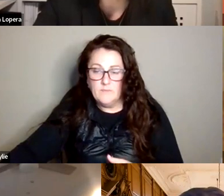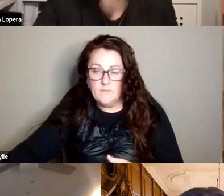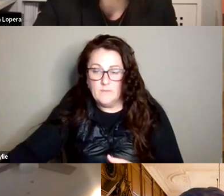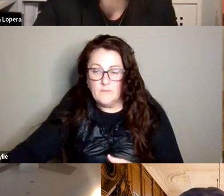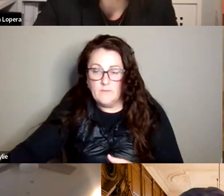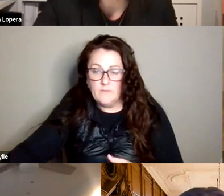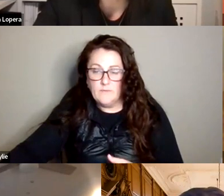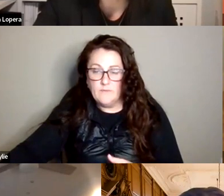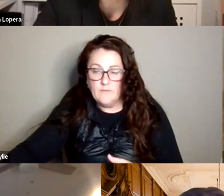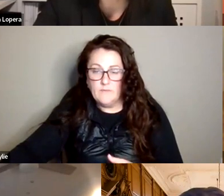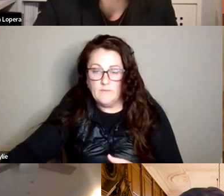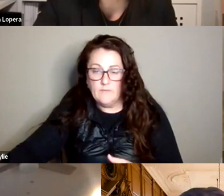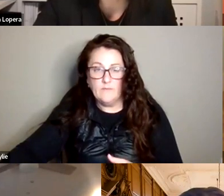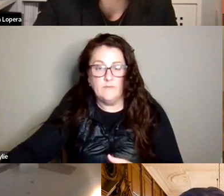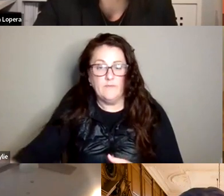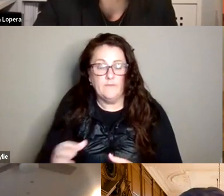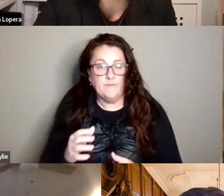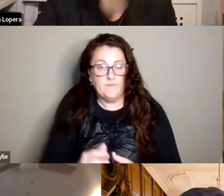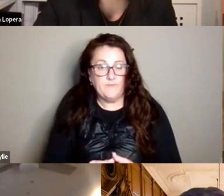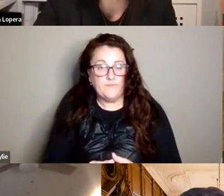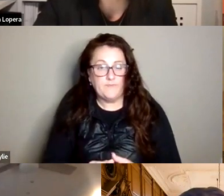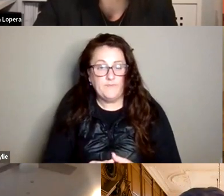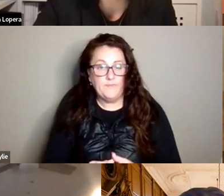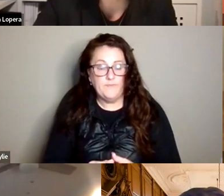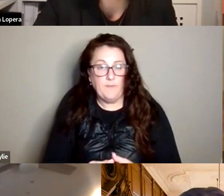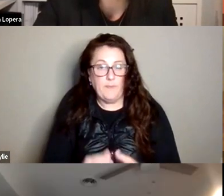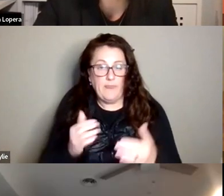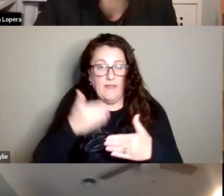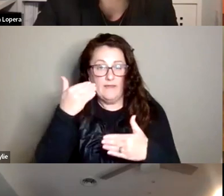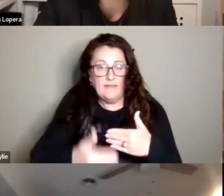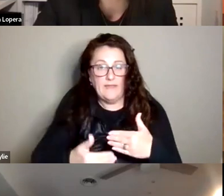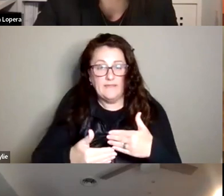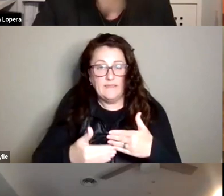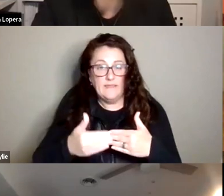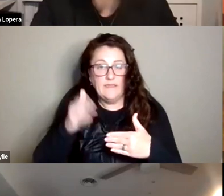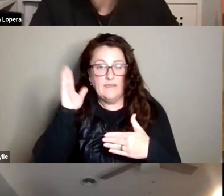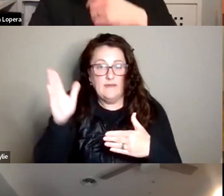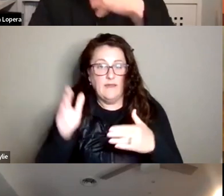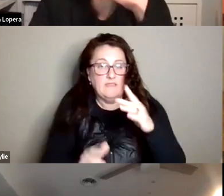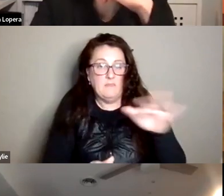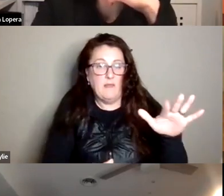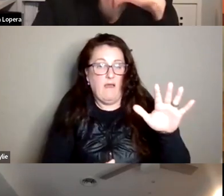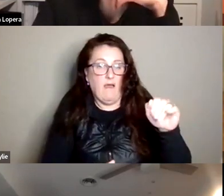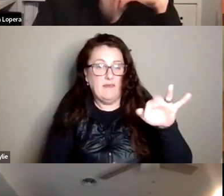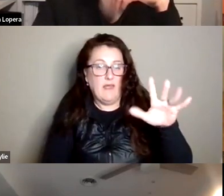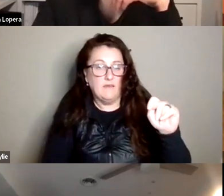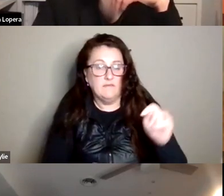Courtney. Our next speaker is Atiyat.